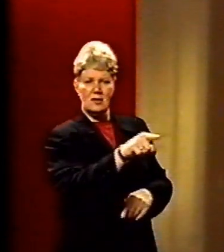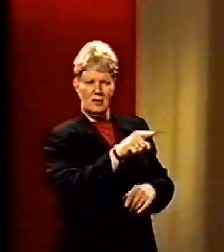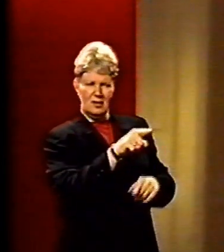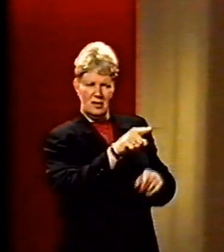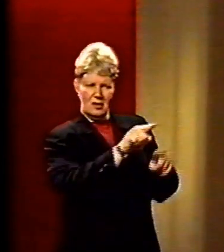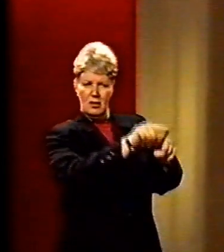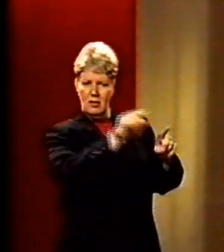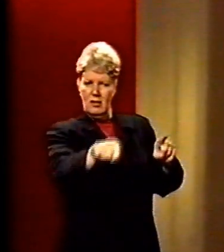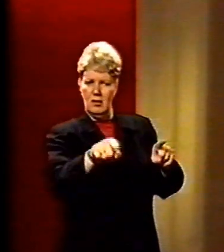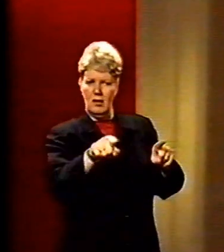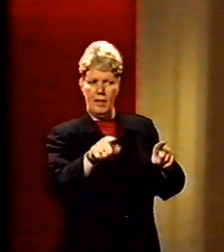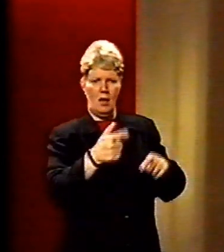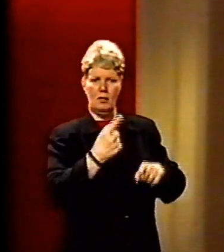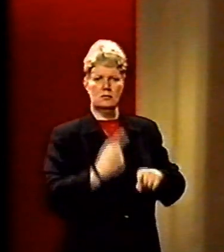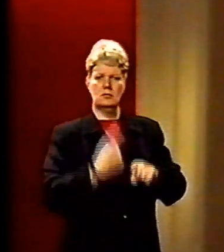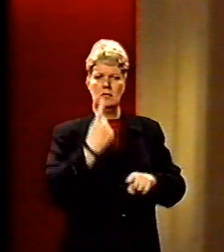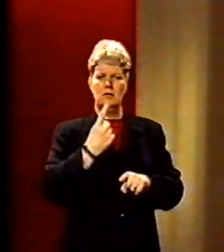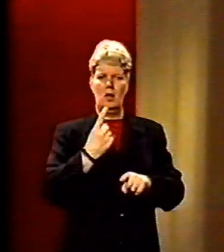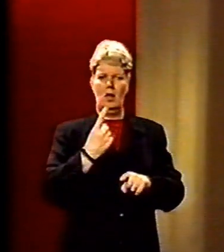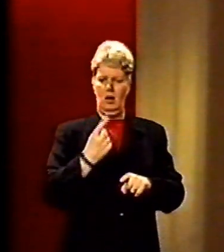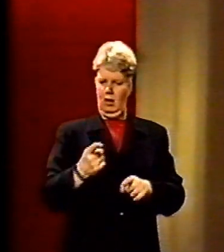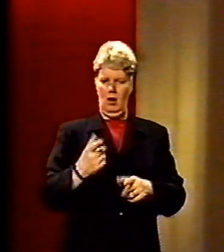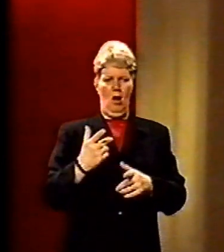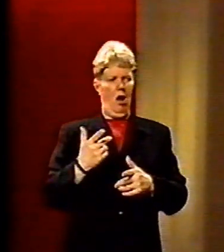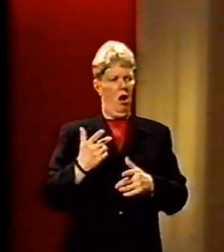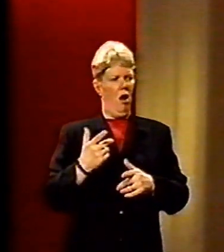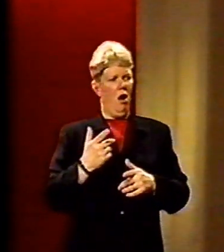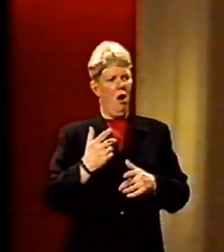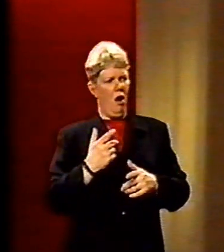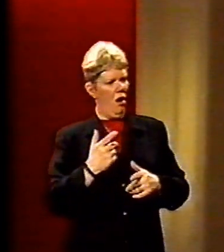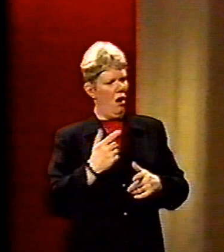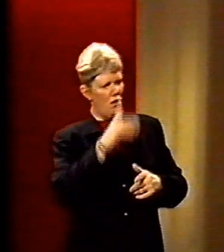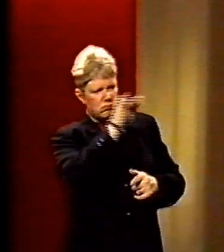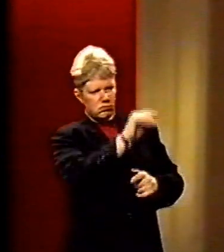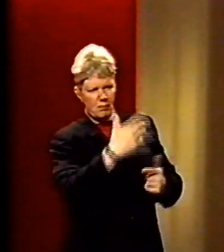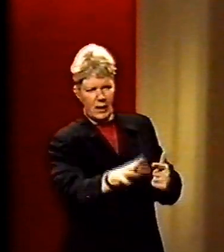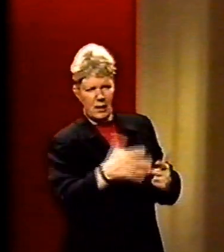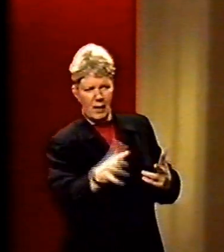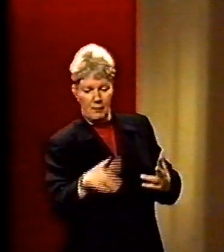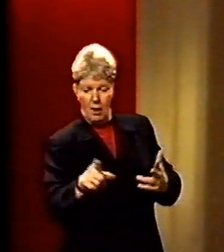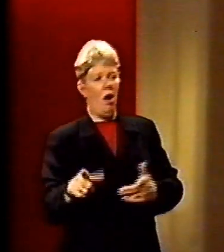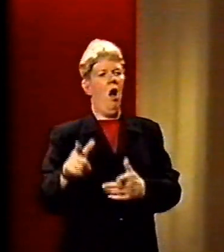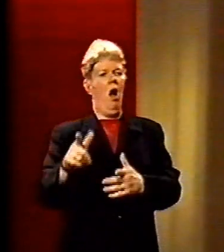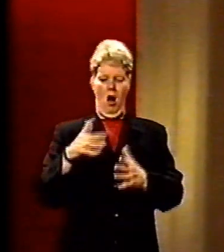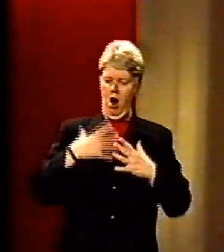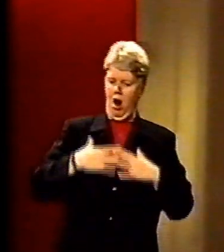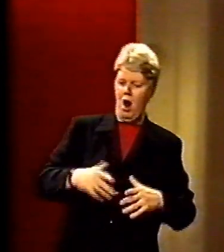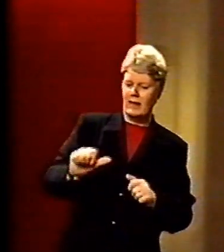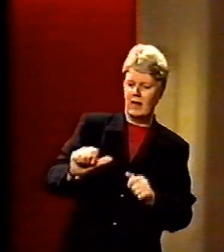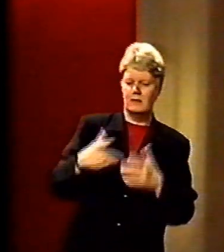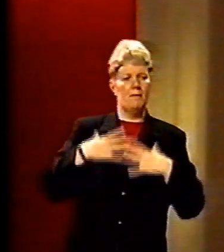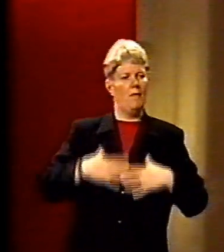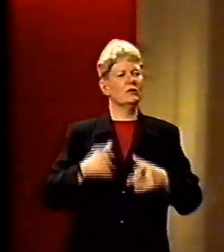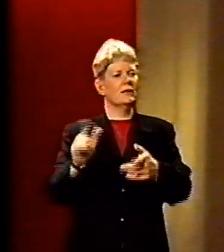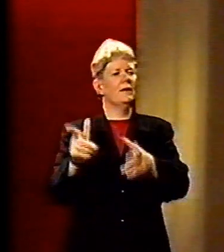of a sudden, the body of Charles Horman appeared in the morgue, and they said that the fingerprints had been misfiled.